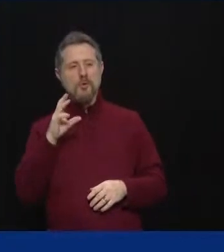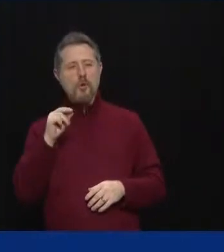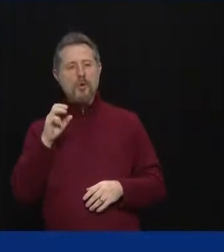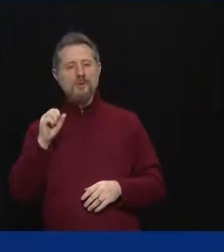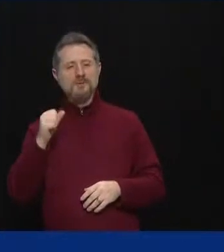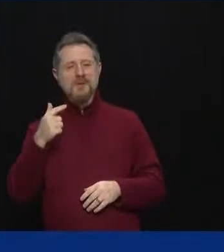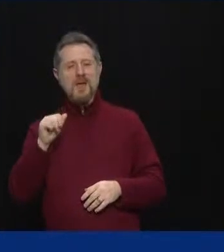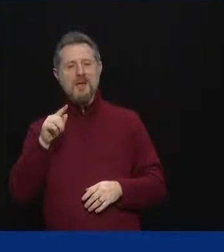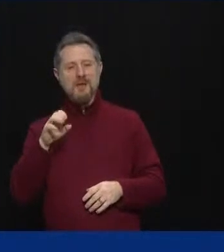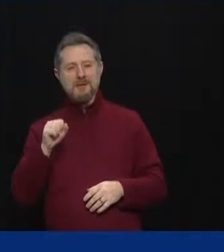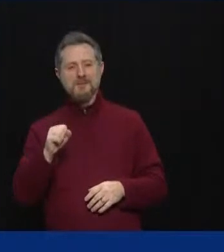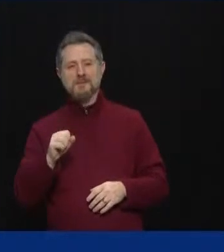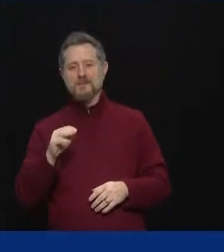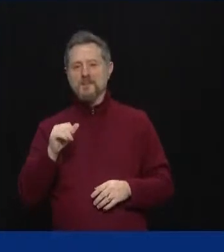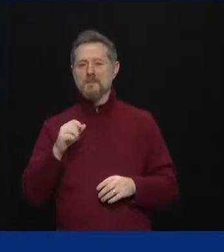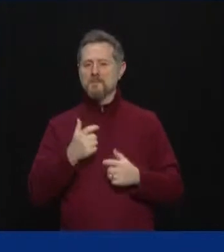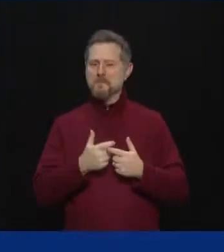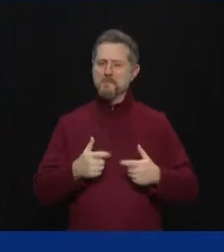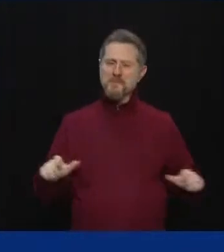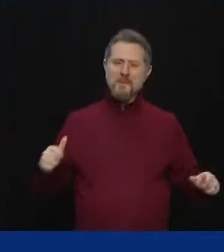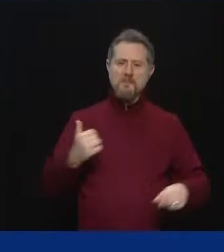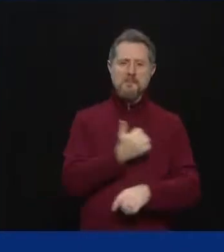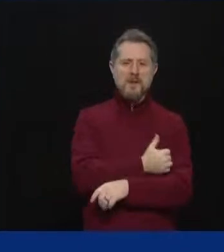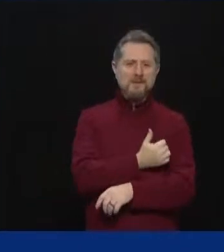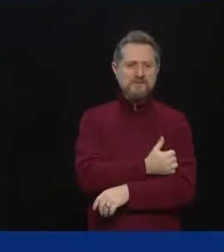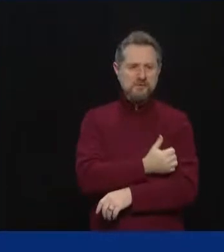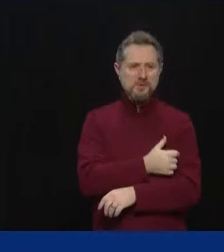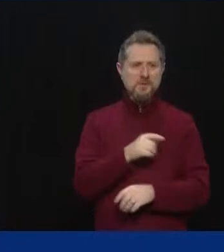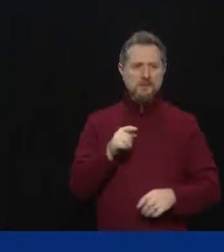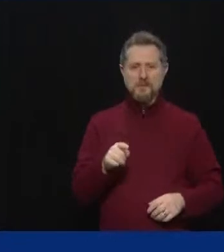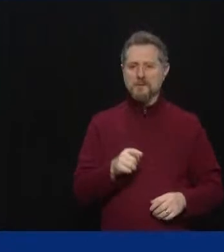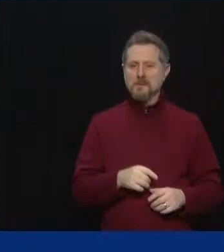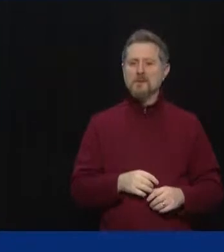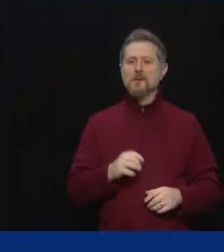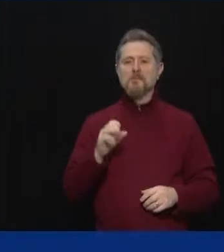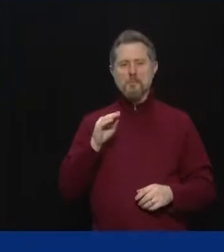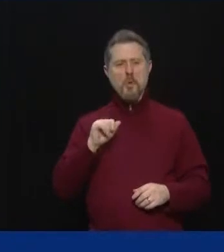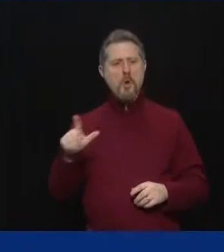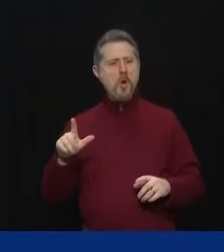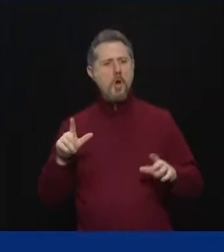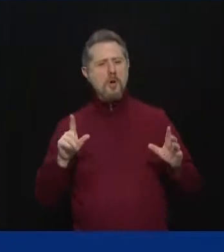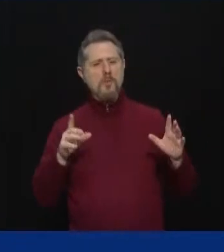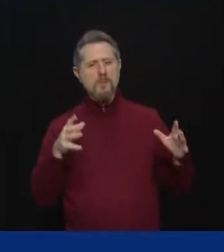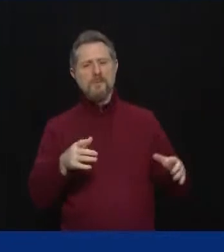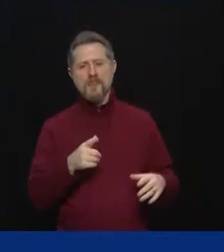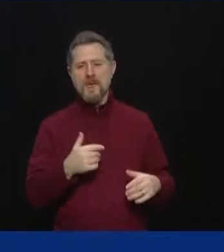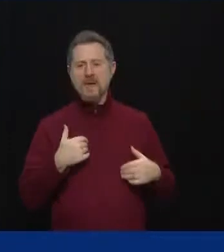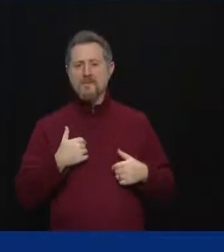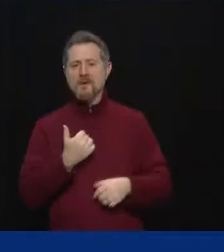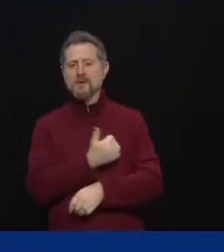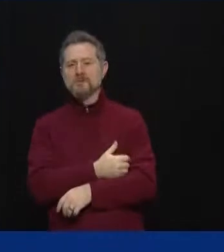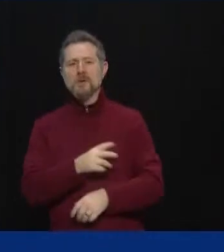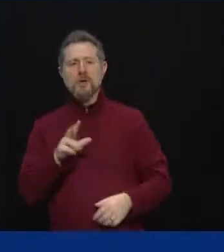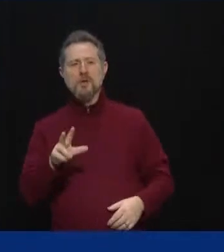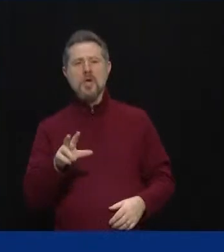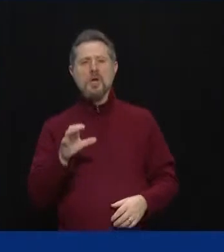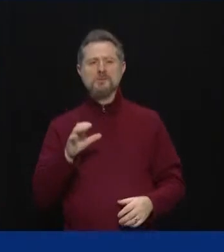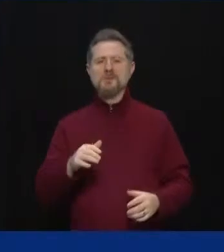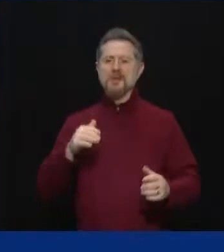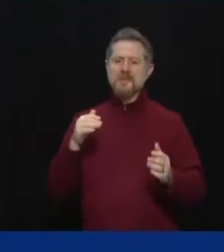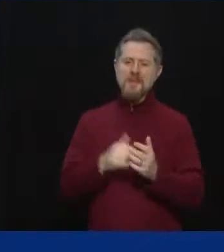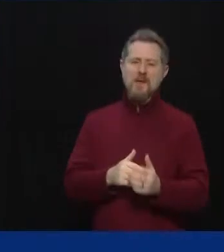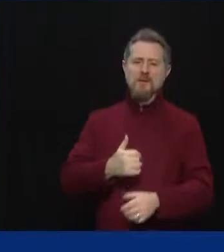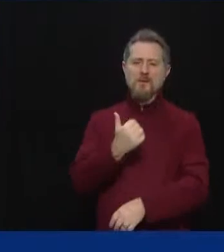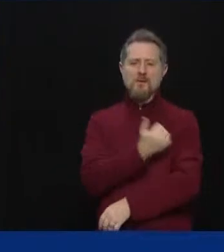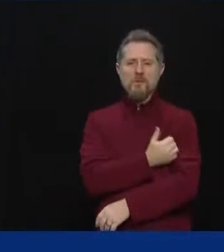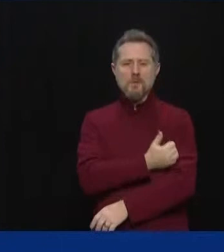in all the time, so I know this mall well. They hit a milestone, and they've had over 300,000 doses already, and I just want to give them a huge